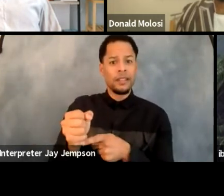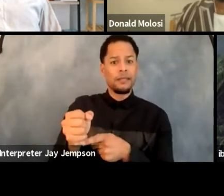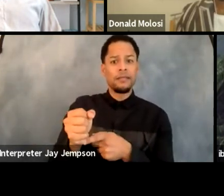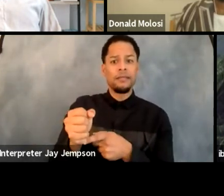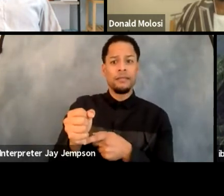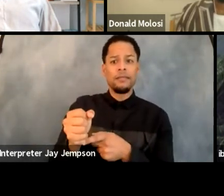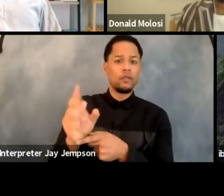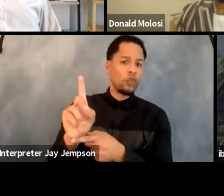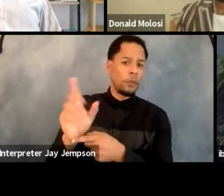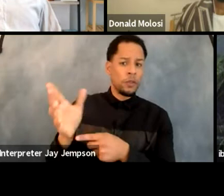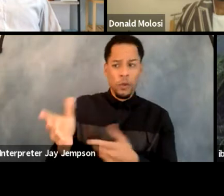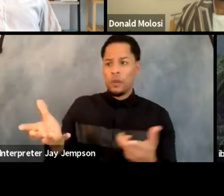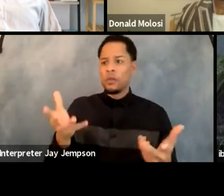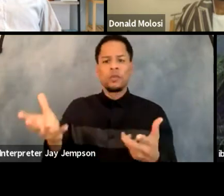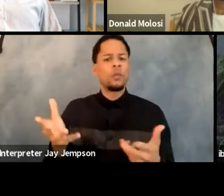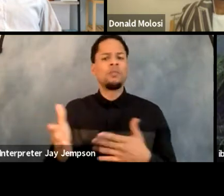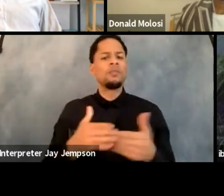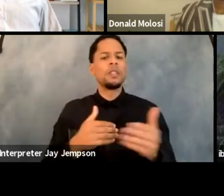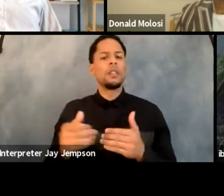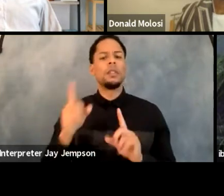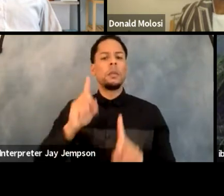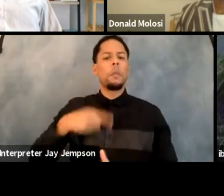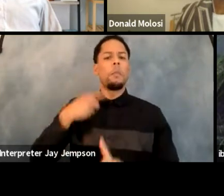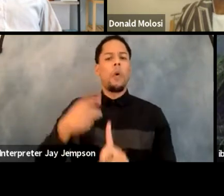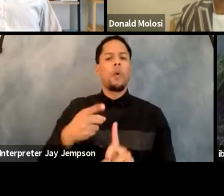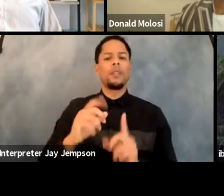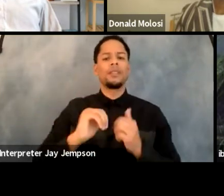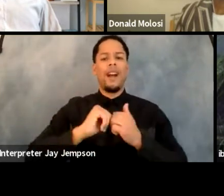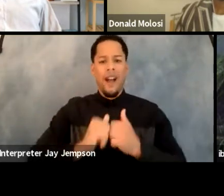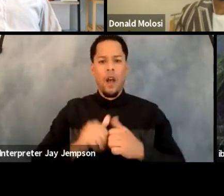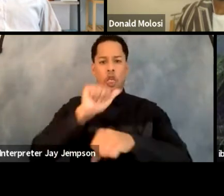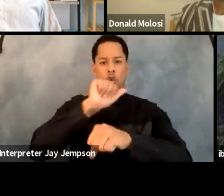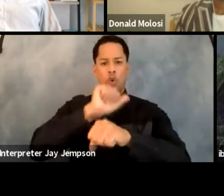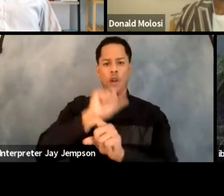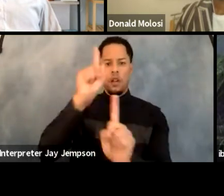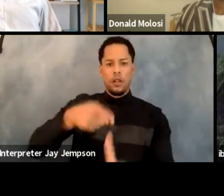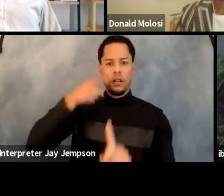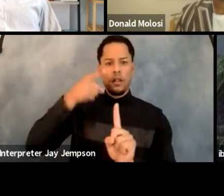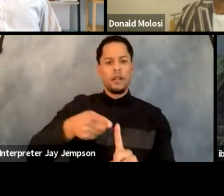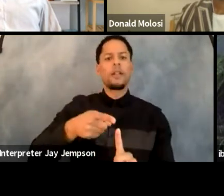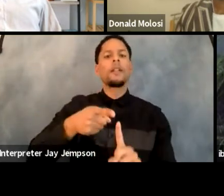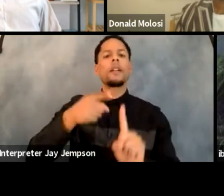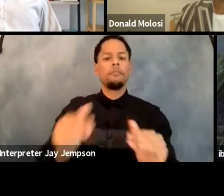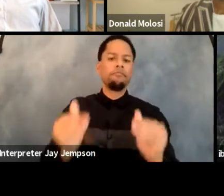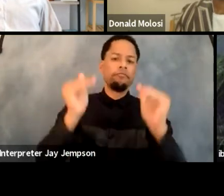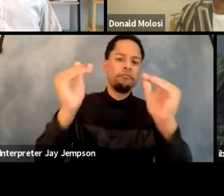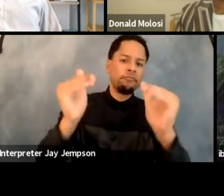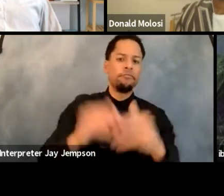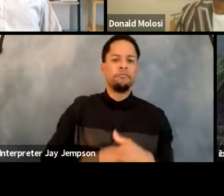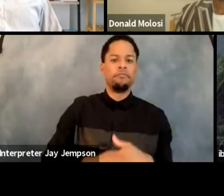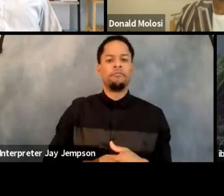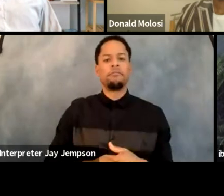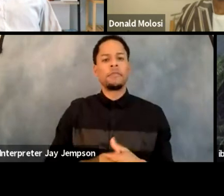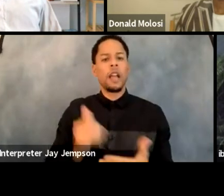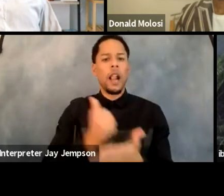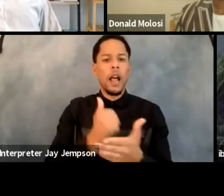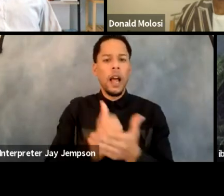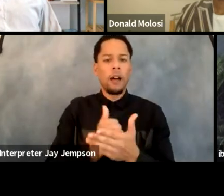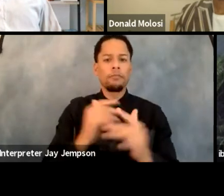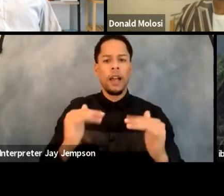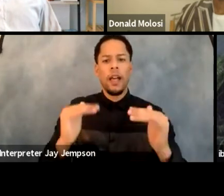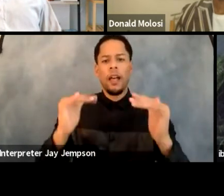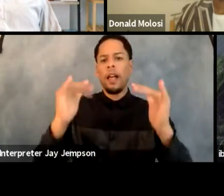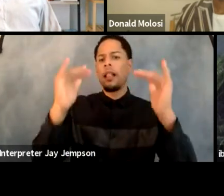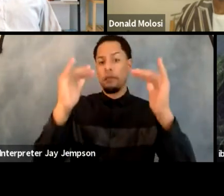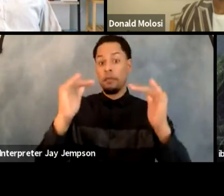moves forward, you know. So I think I've connected to my role as that, not solely as a director, because you also